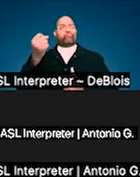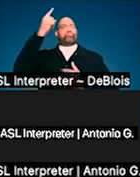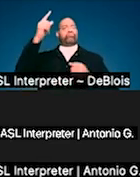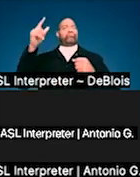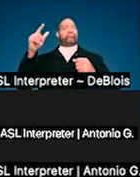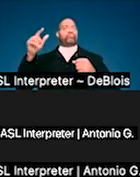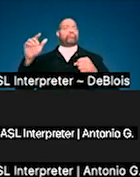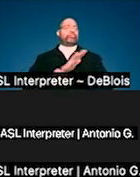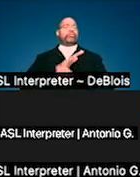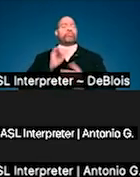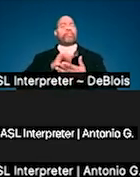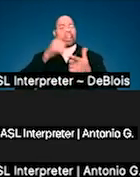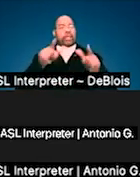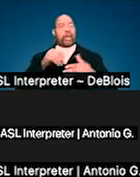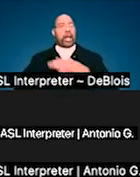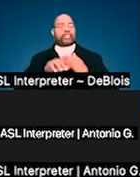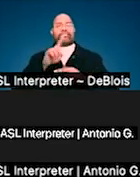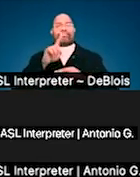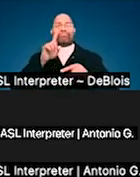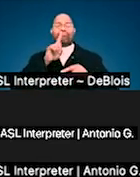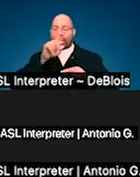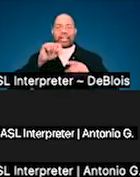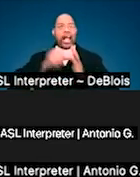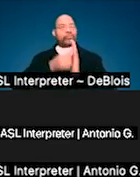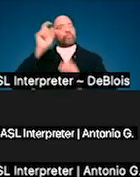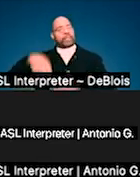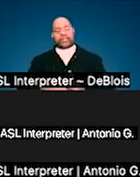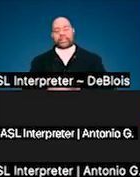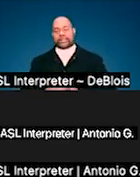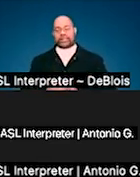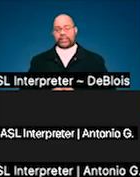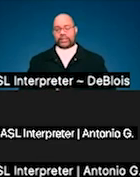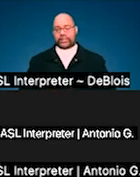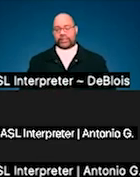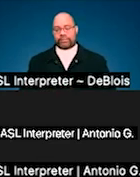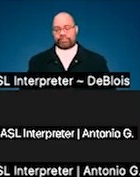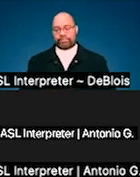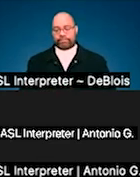I think the language access issue really cannot be emphasized enough.